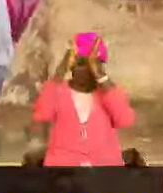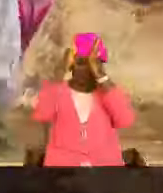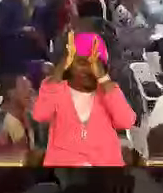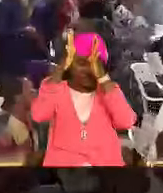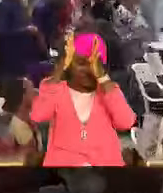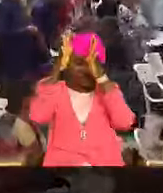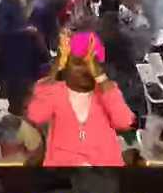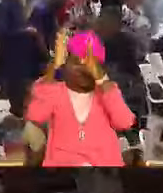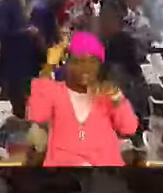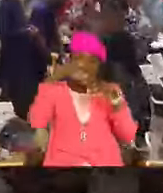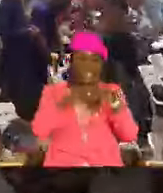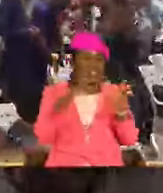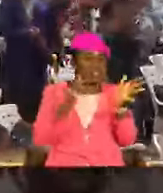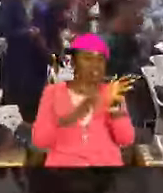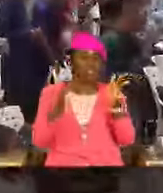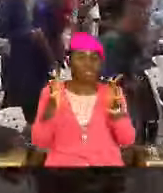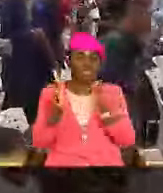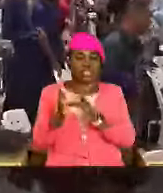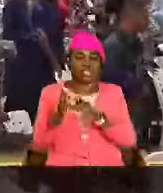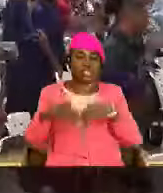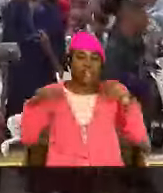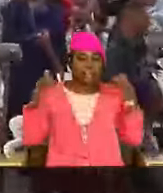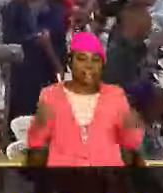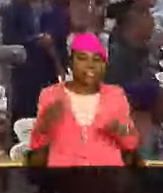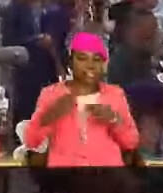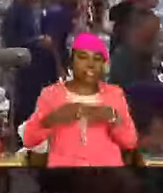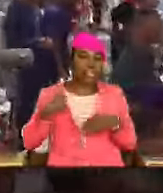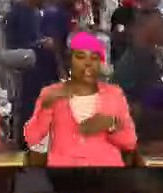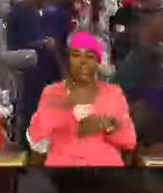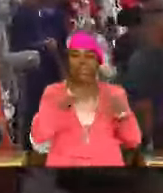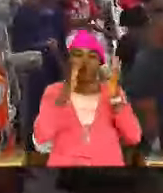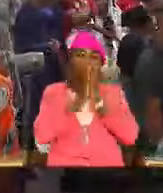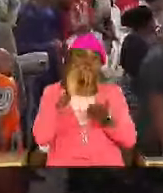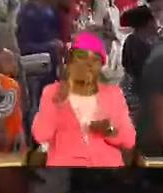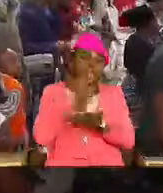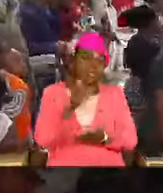father in Jesus mighty name we